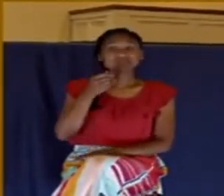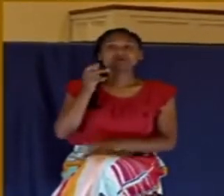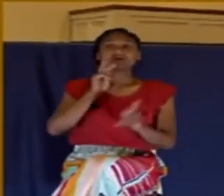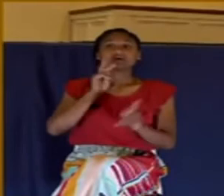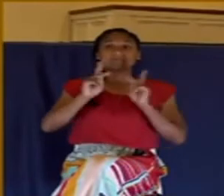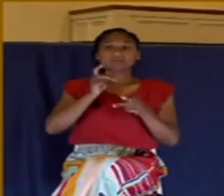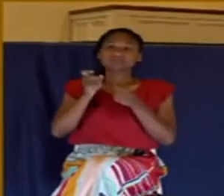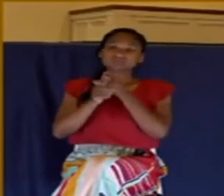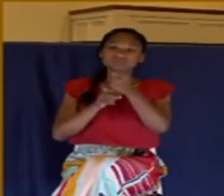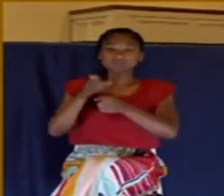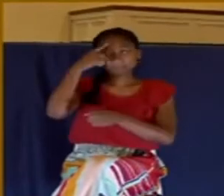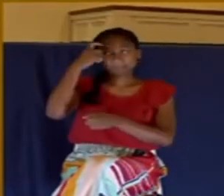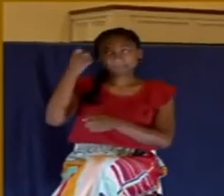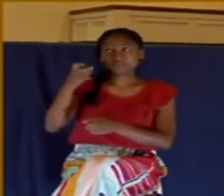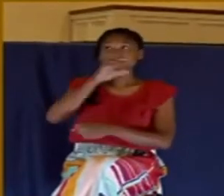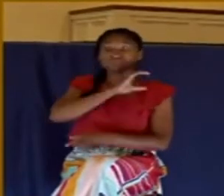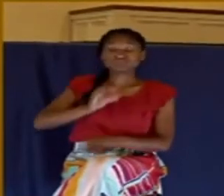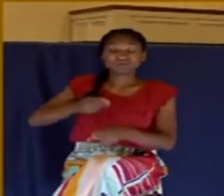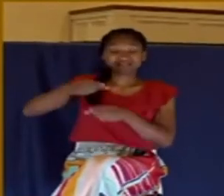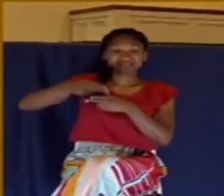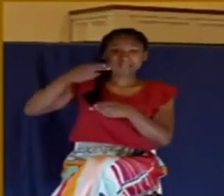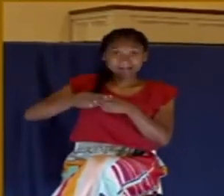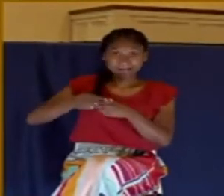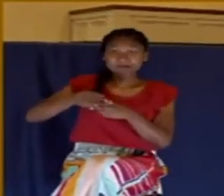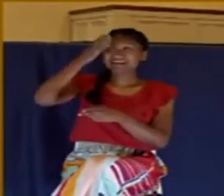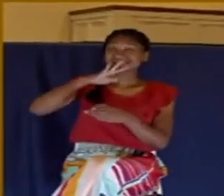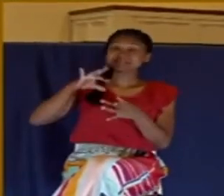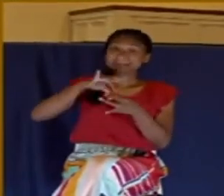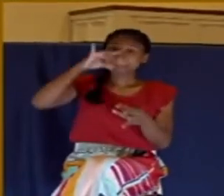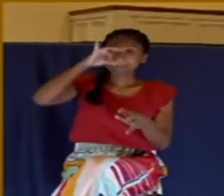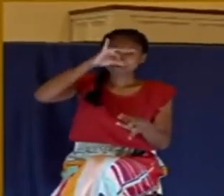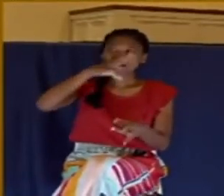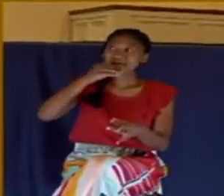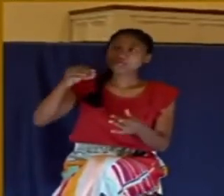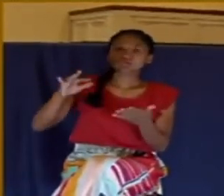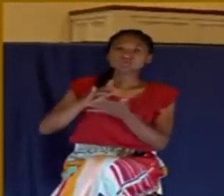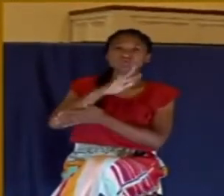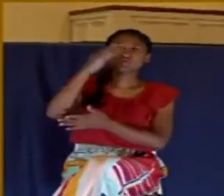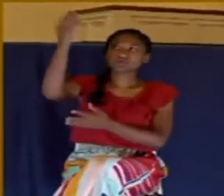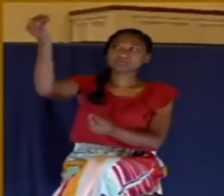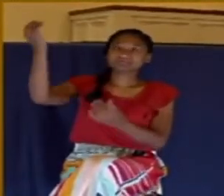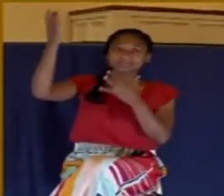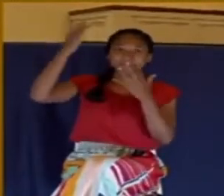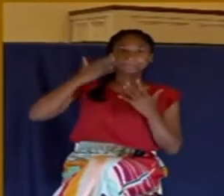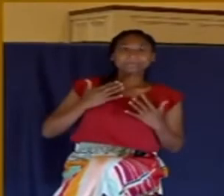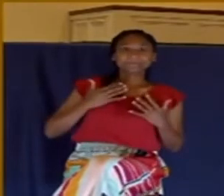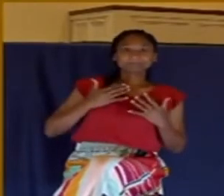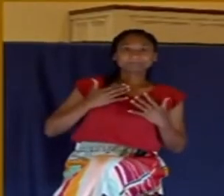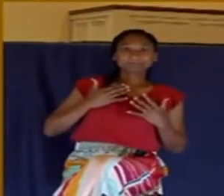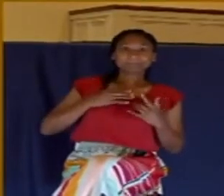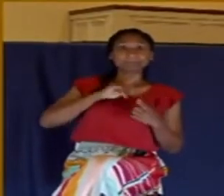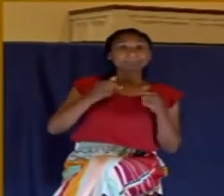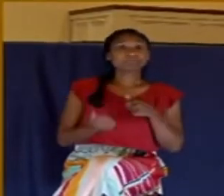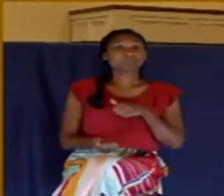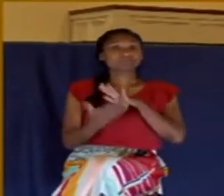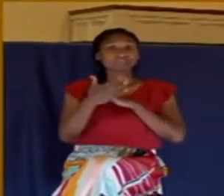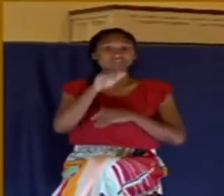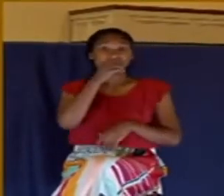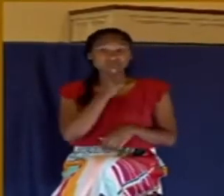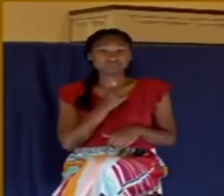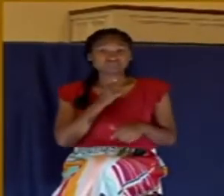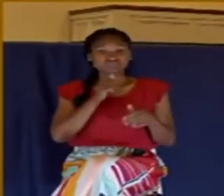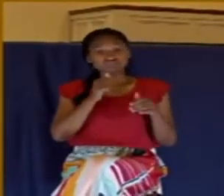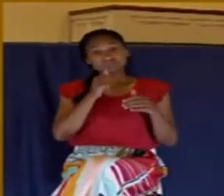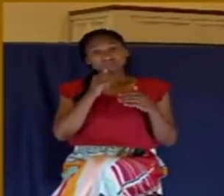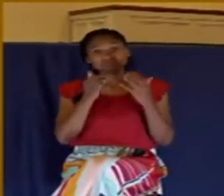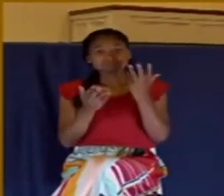of glory and of God rests on you. You're going through the fiery trial, and you're